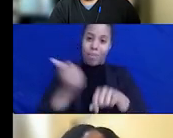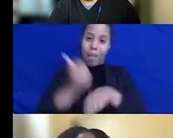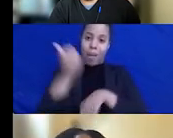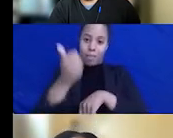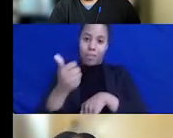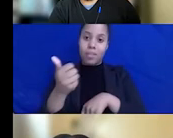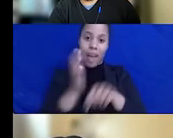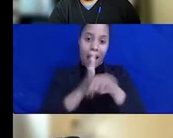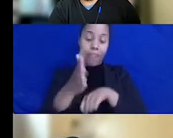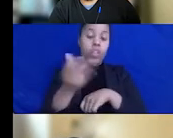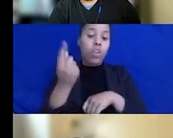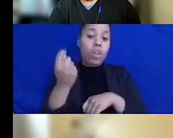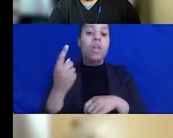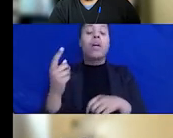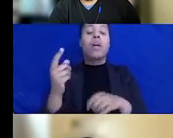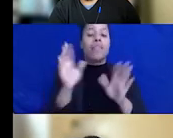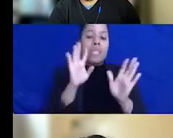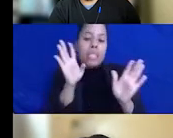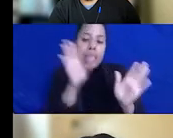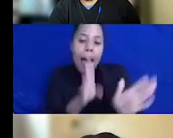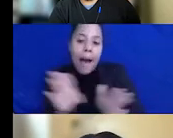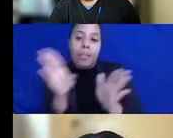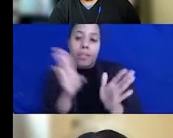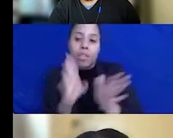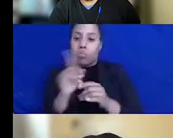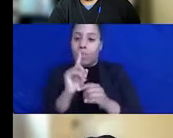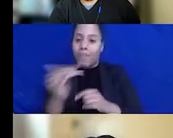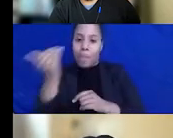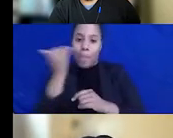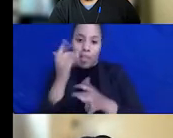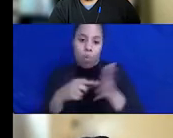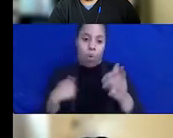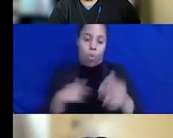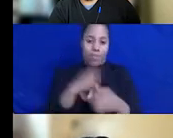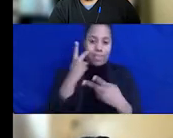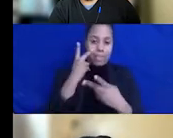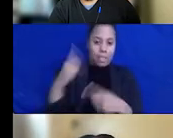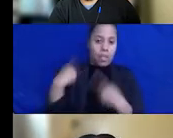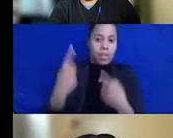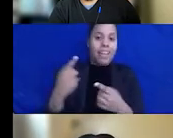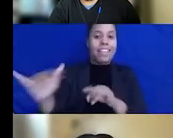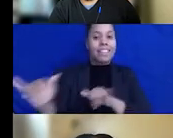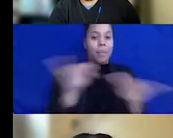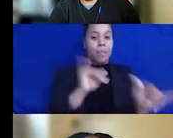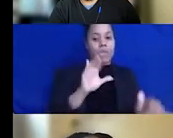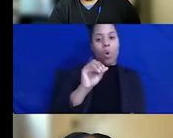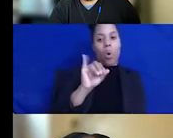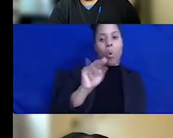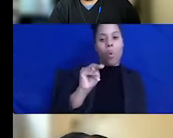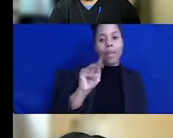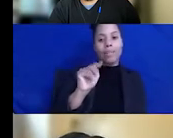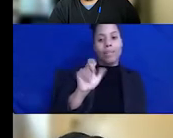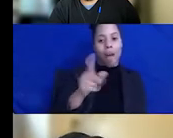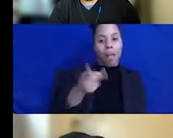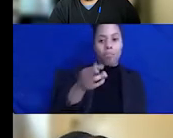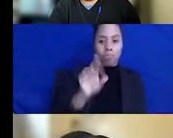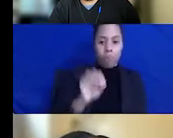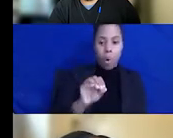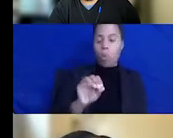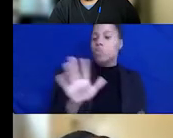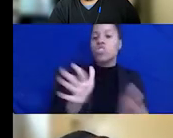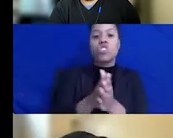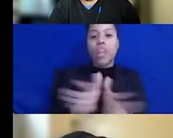tactics are all very familiar to what we have seen during COINTELPRO and before. So just general dangerous, racist,